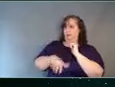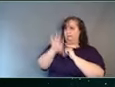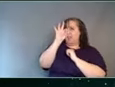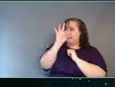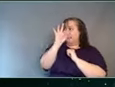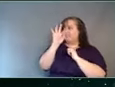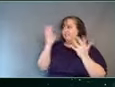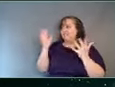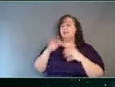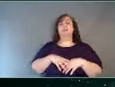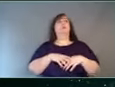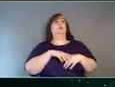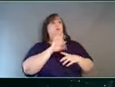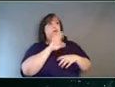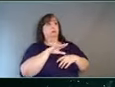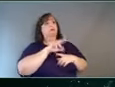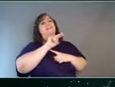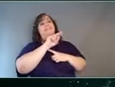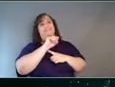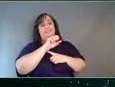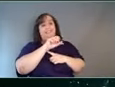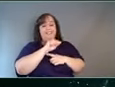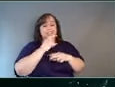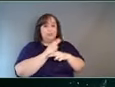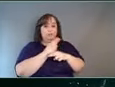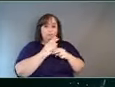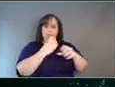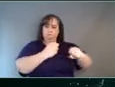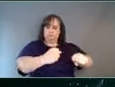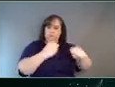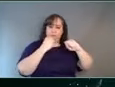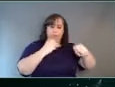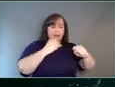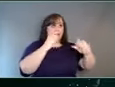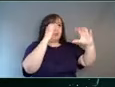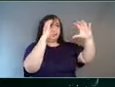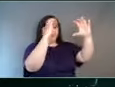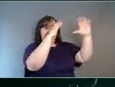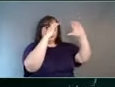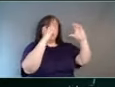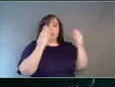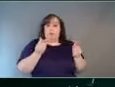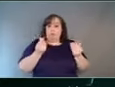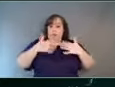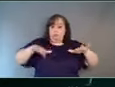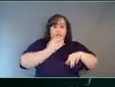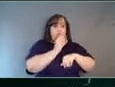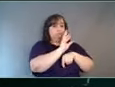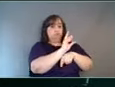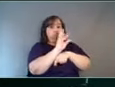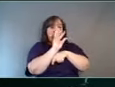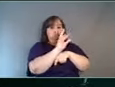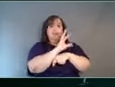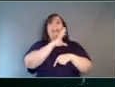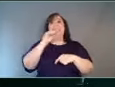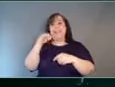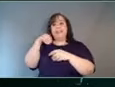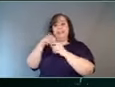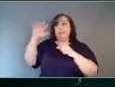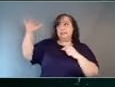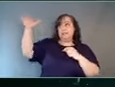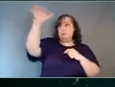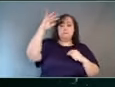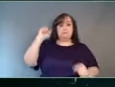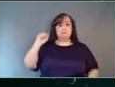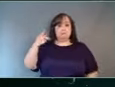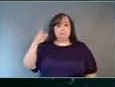uses powerful telescopes both on the ground and in space to find asteroids. And once NASA finds an asteroid,